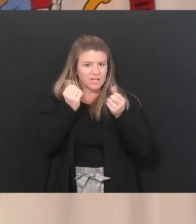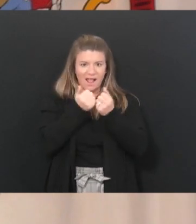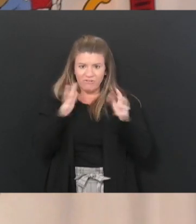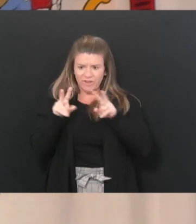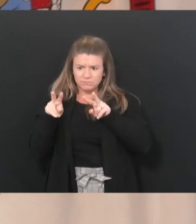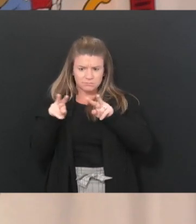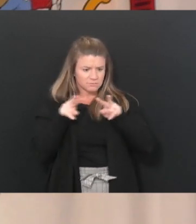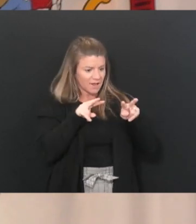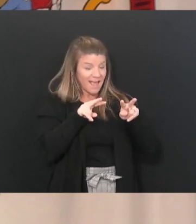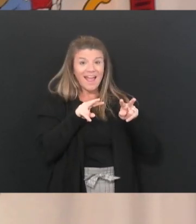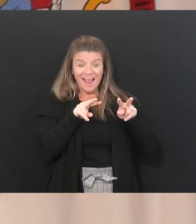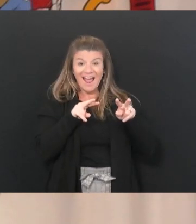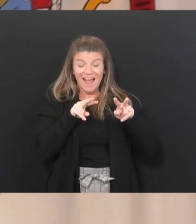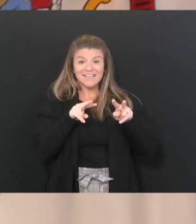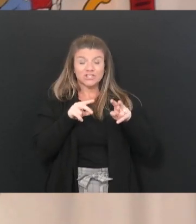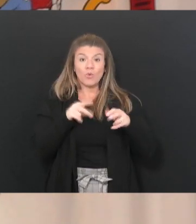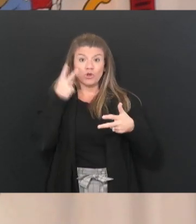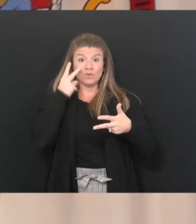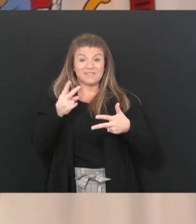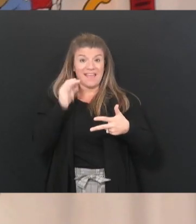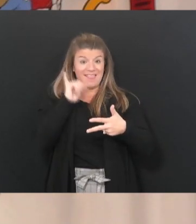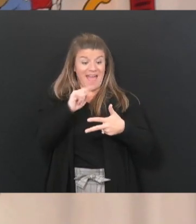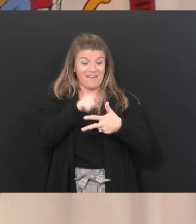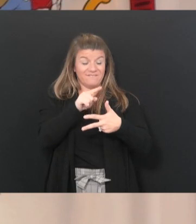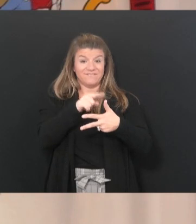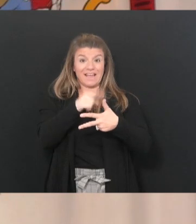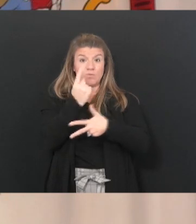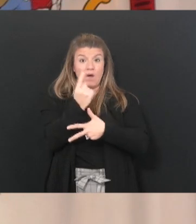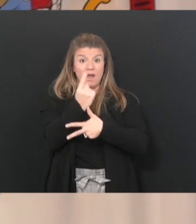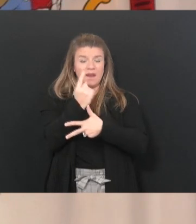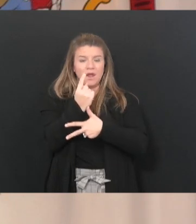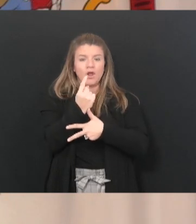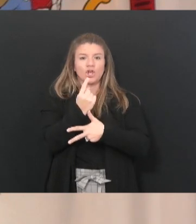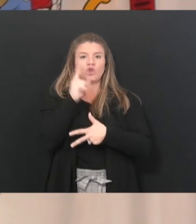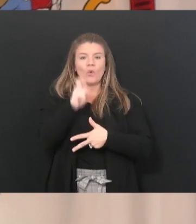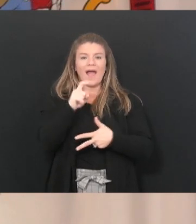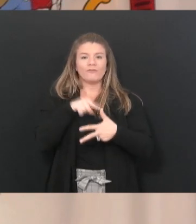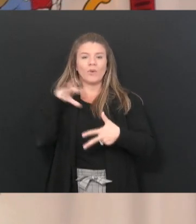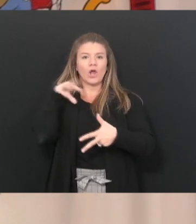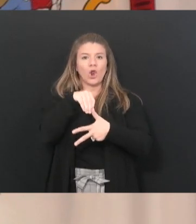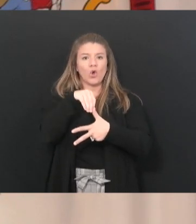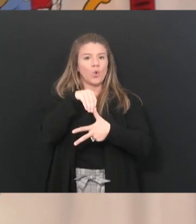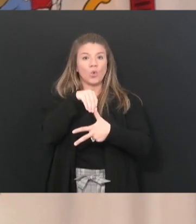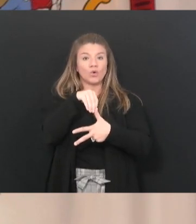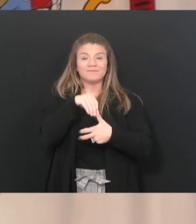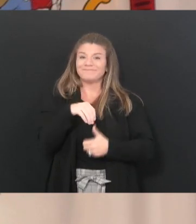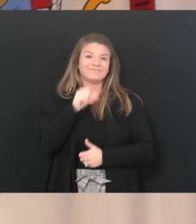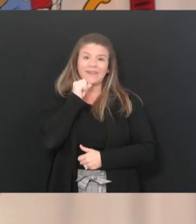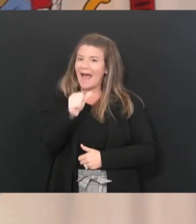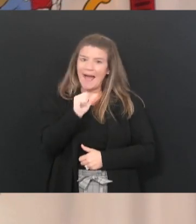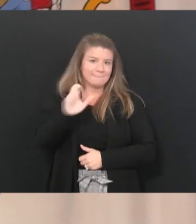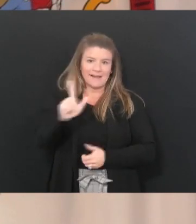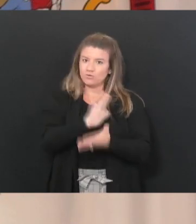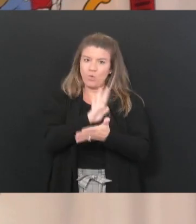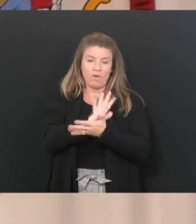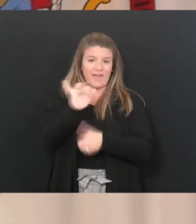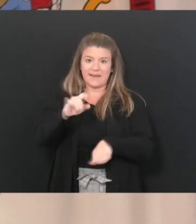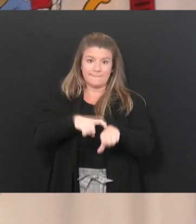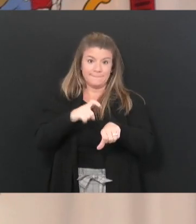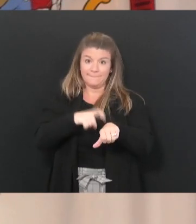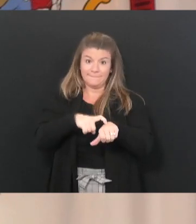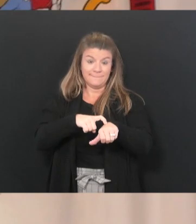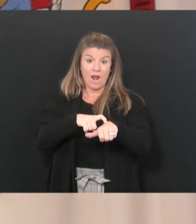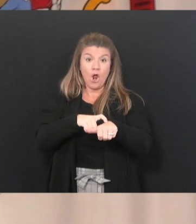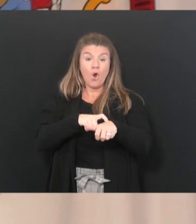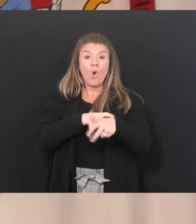move into phase 1, there's all kinds of different things you go through. One of those is not go back to school at that point in time. When you move to